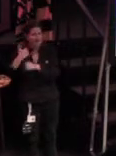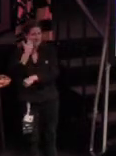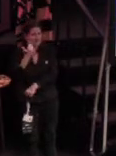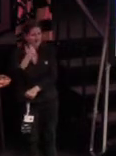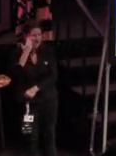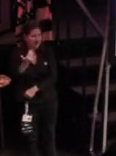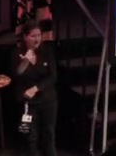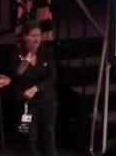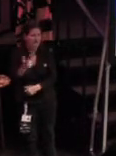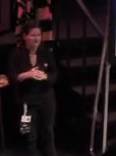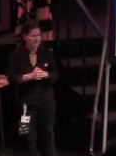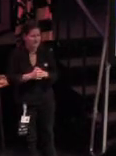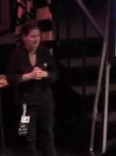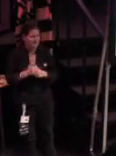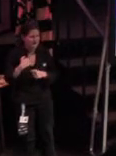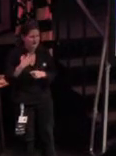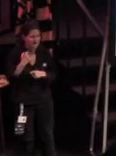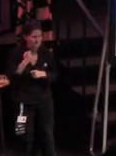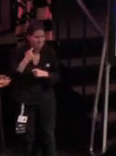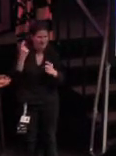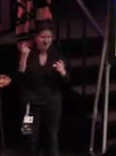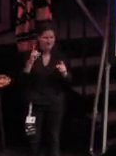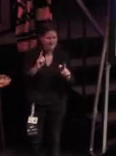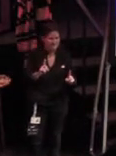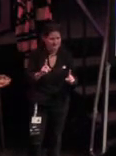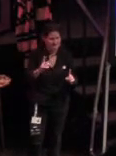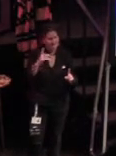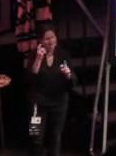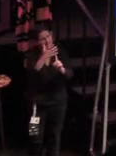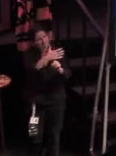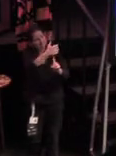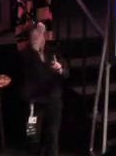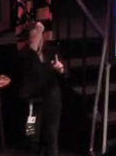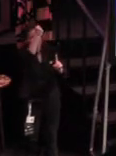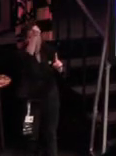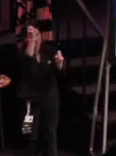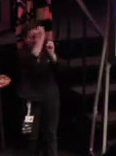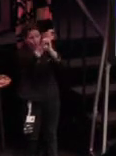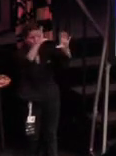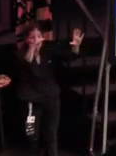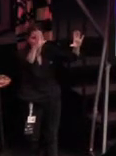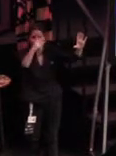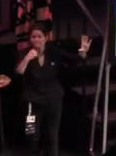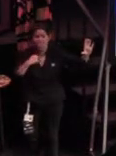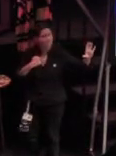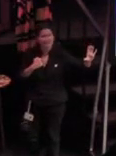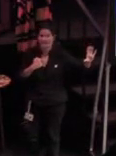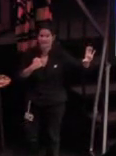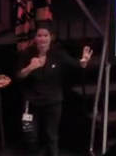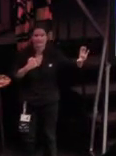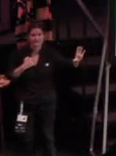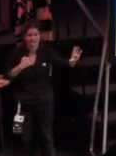myself I left at the door, because I realized quite quickly what success looked like. And it didn't look like me. It didn't sound like